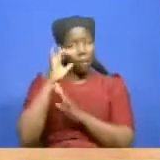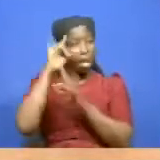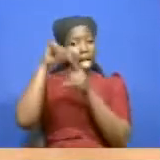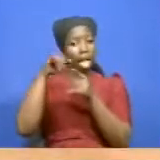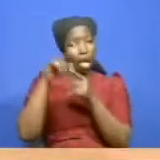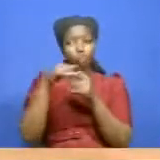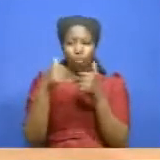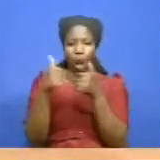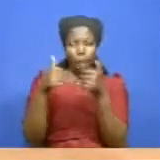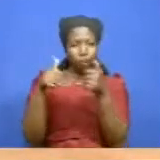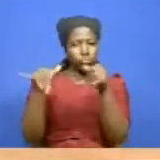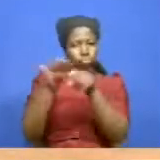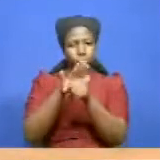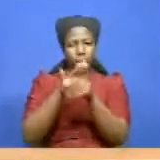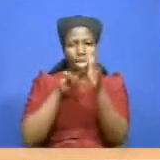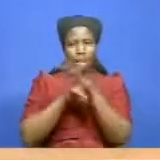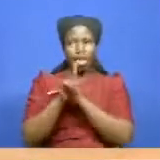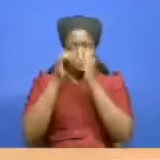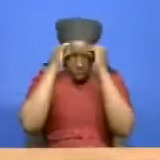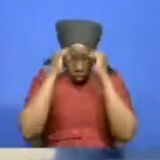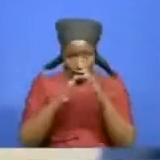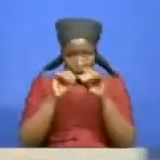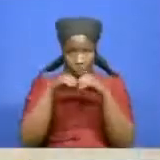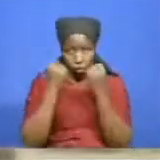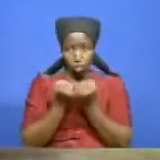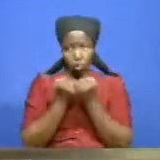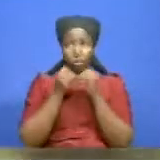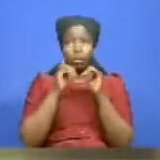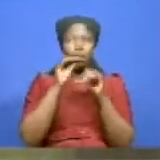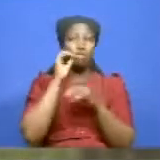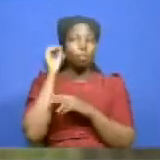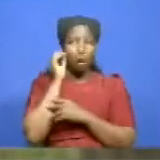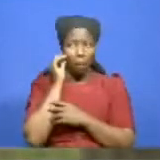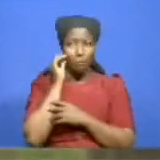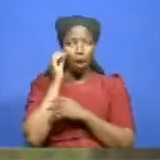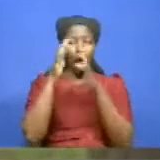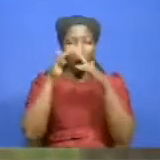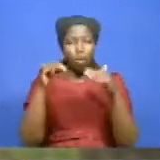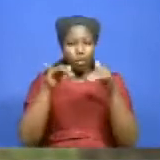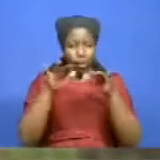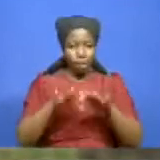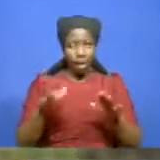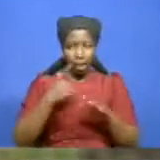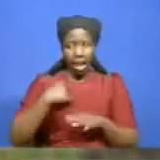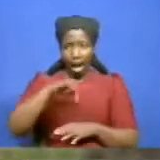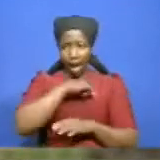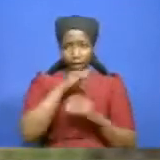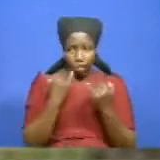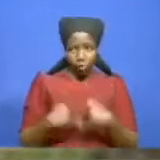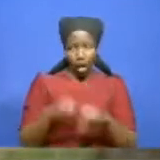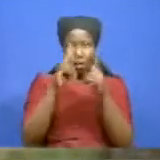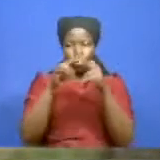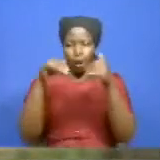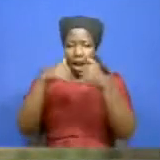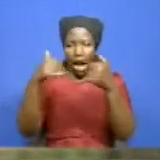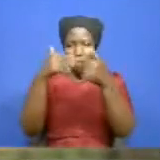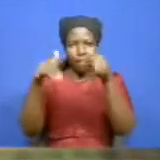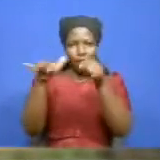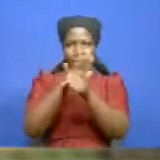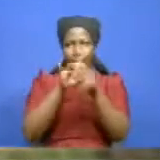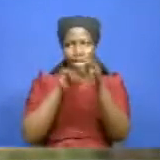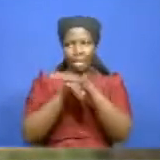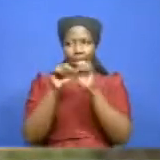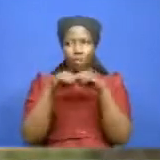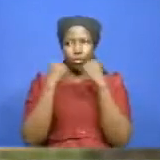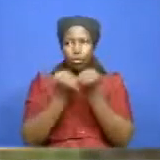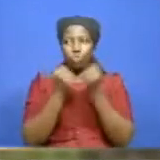Kenyan student social residential housing market. So we are trying to fill a gap in the social